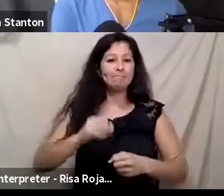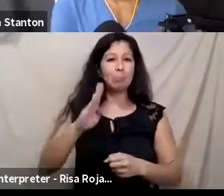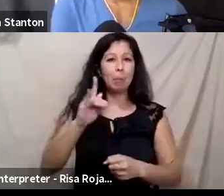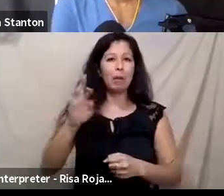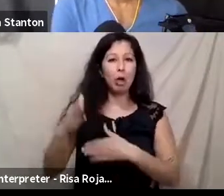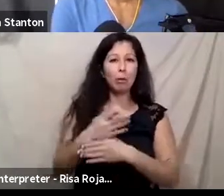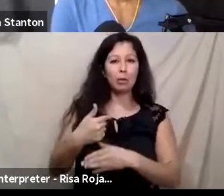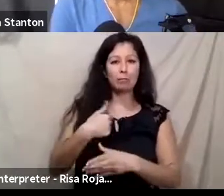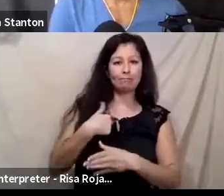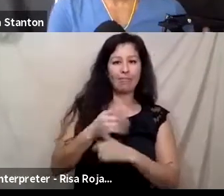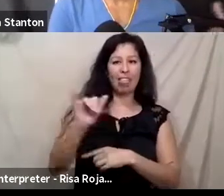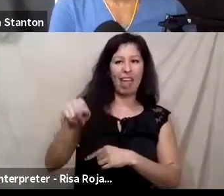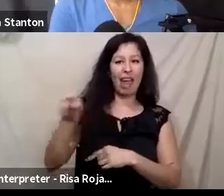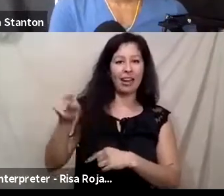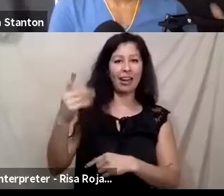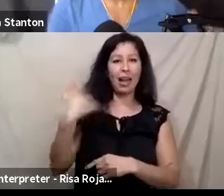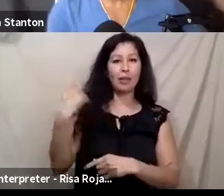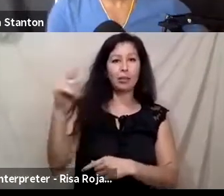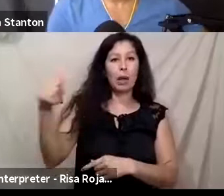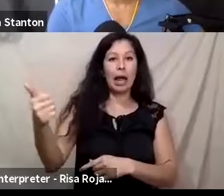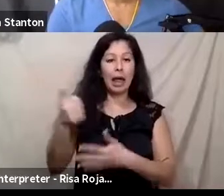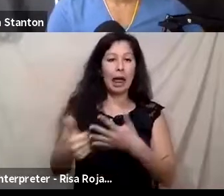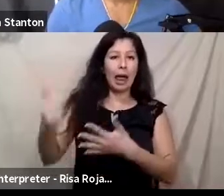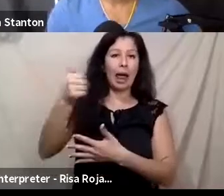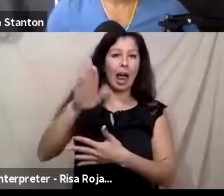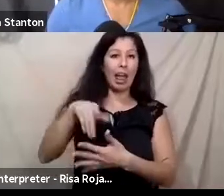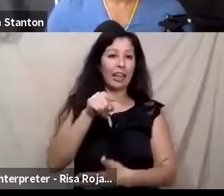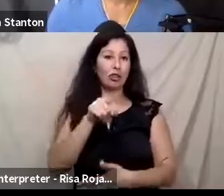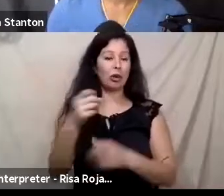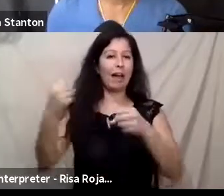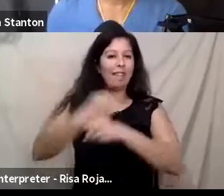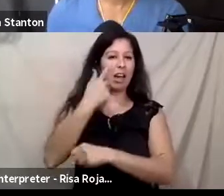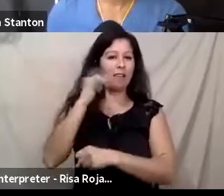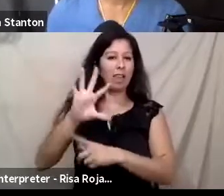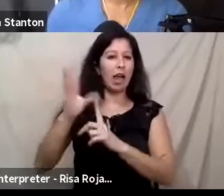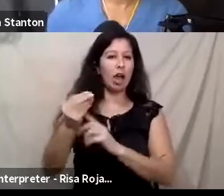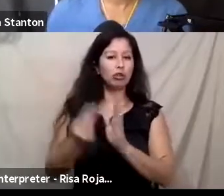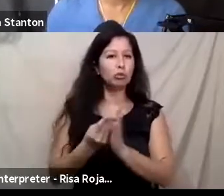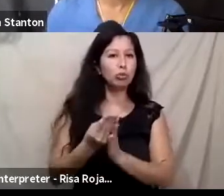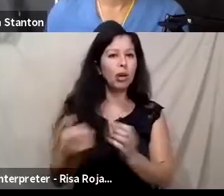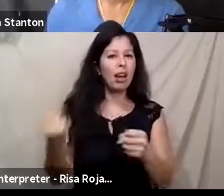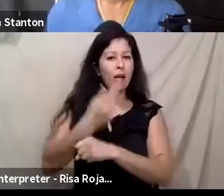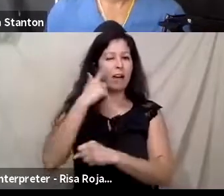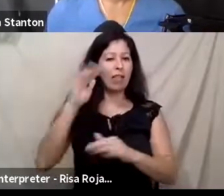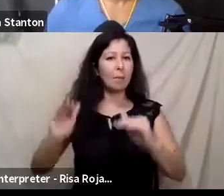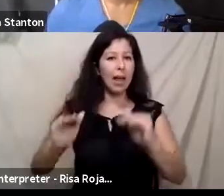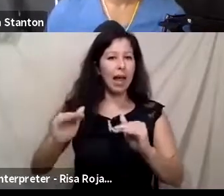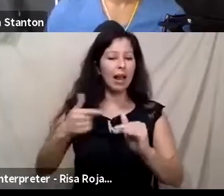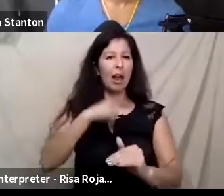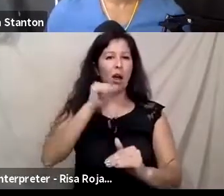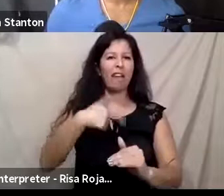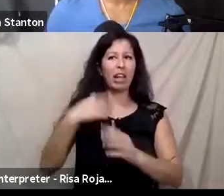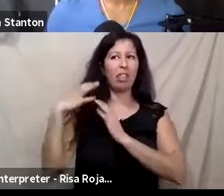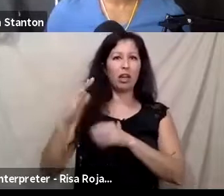and that there is somebody else higher up than you that is fighting for that cultural truth, fighting for that balance, and you don't have to feel